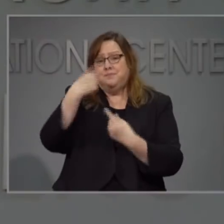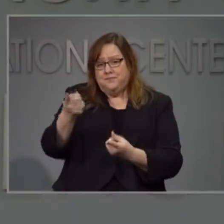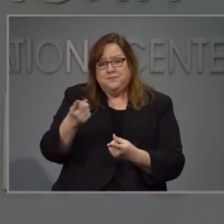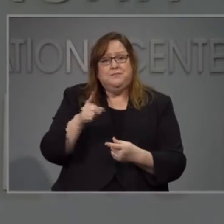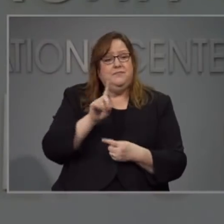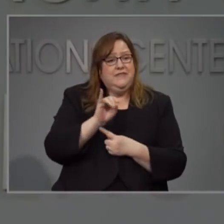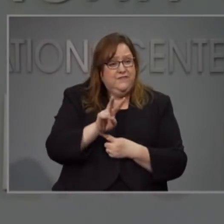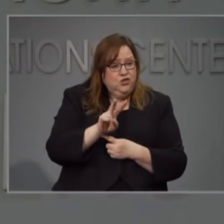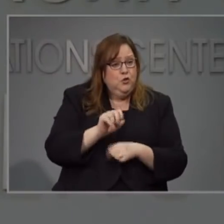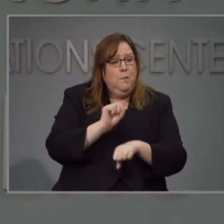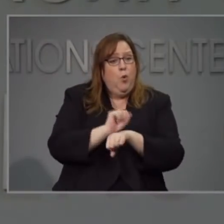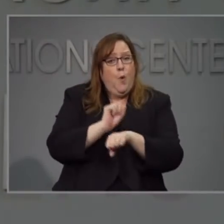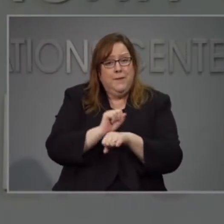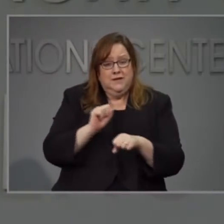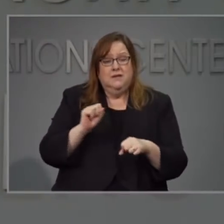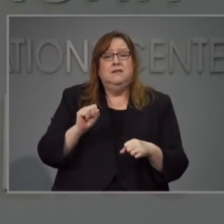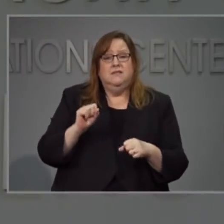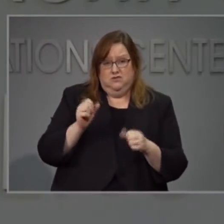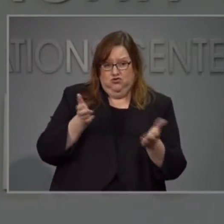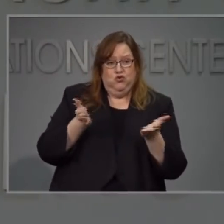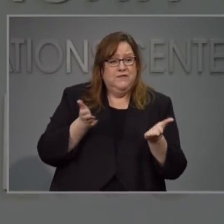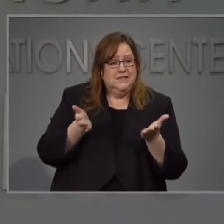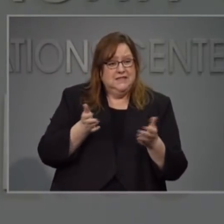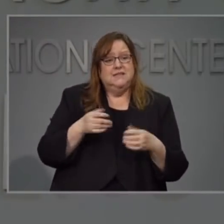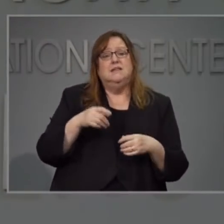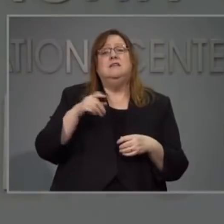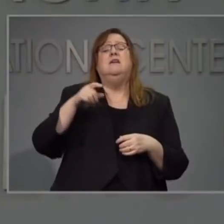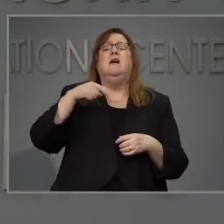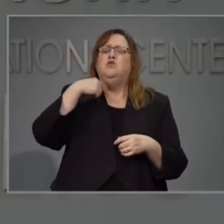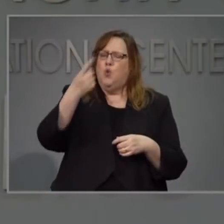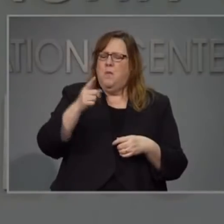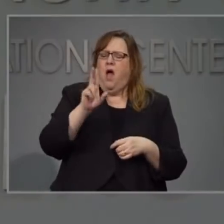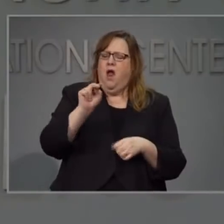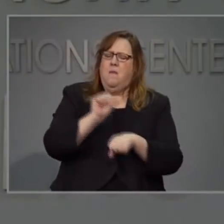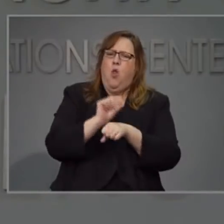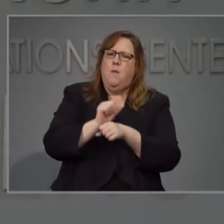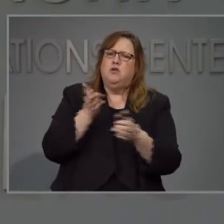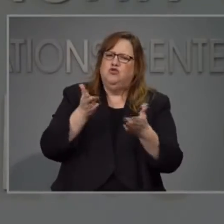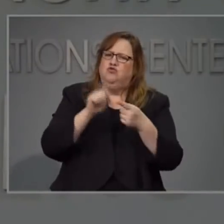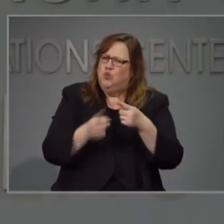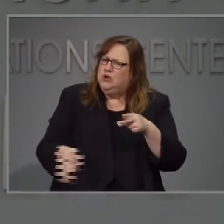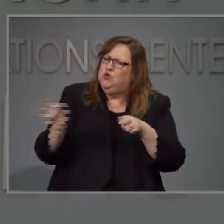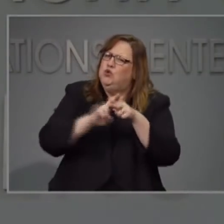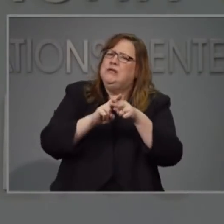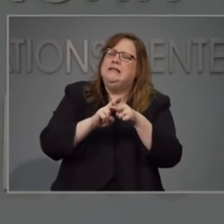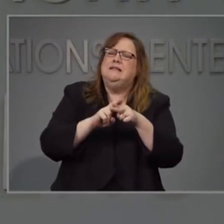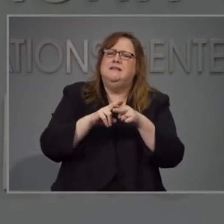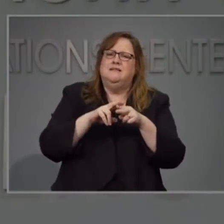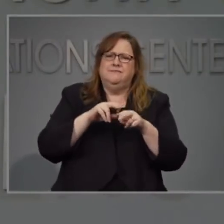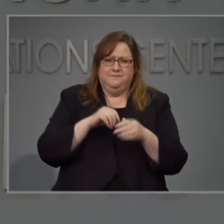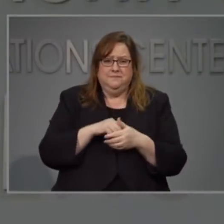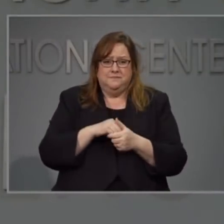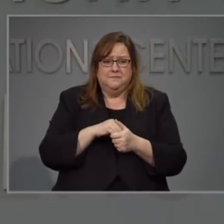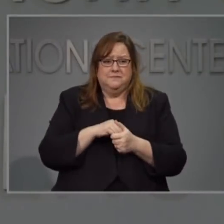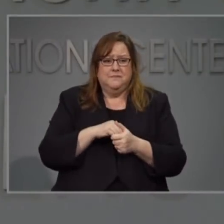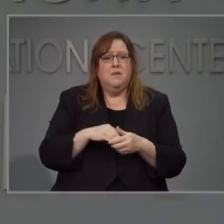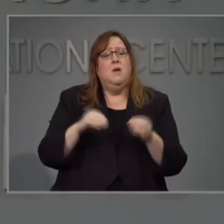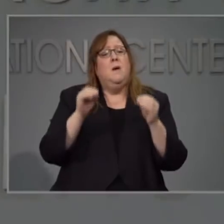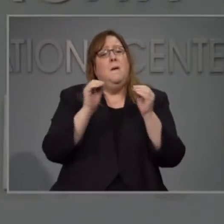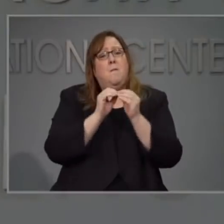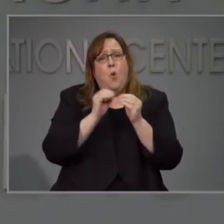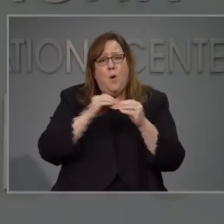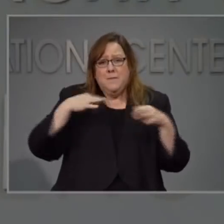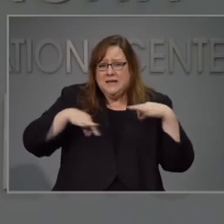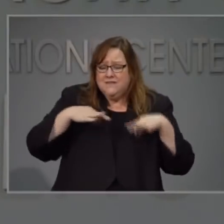of the unemployment benefits process. In Safer at Home, Phase 2,